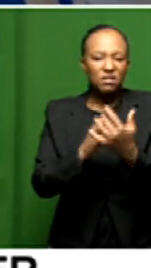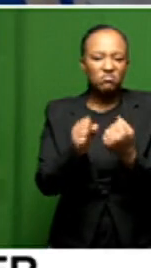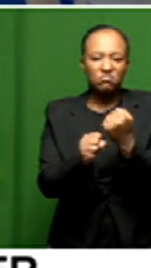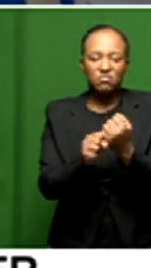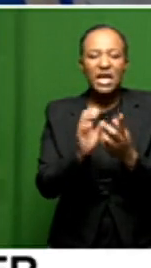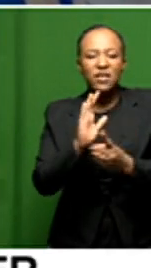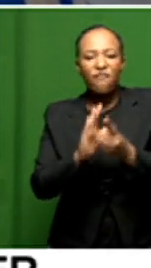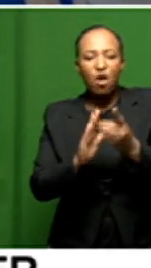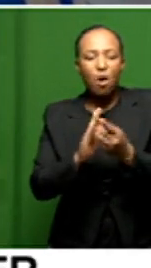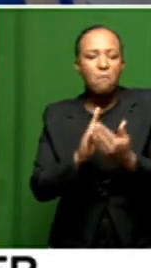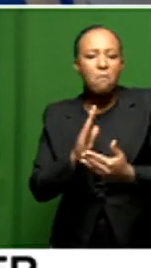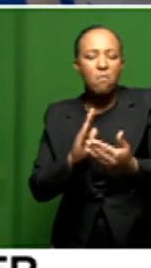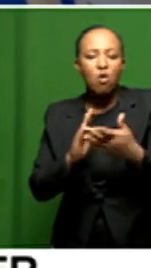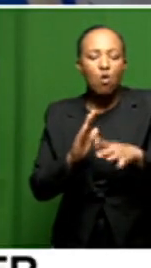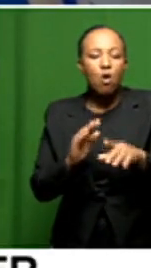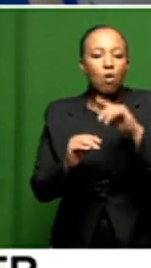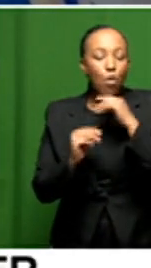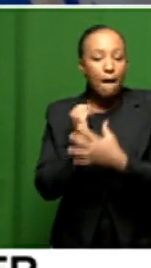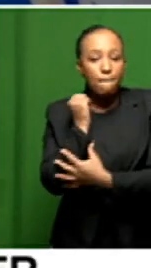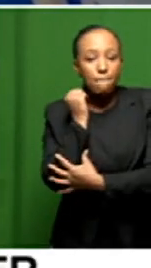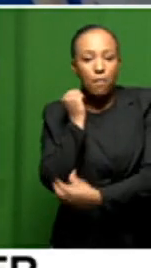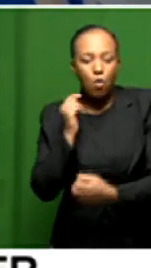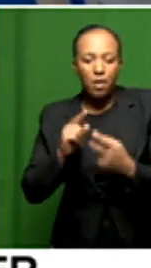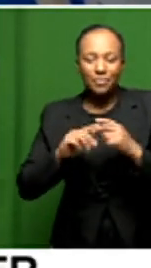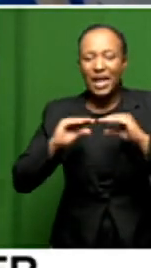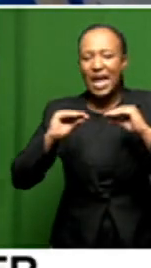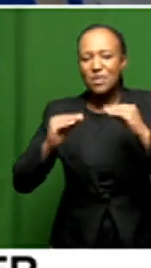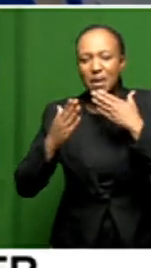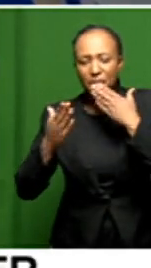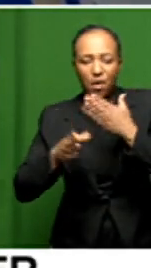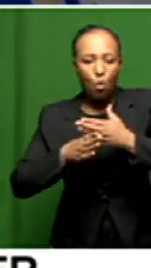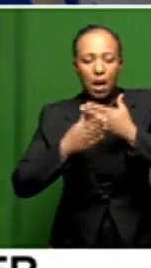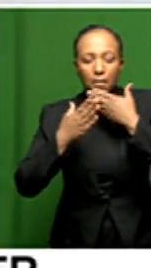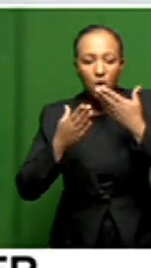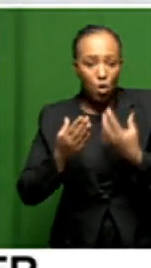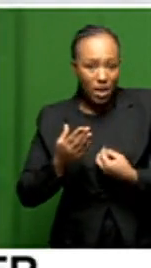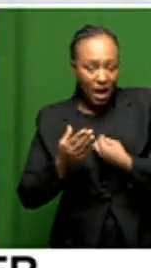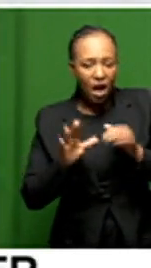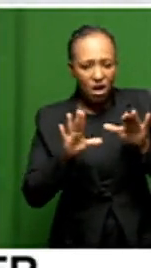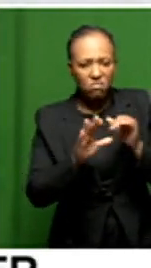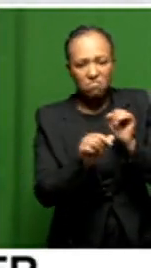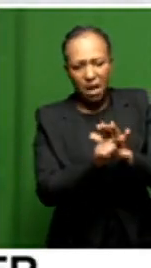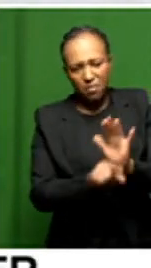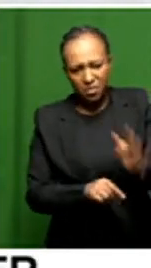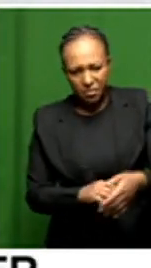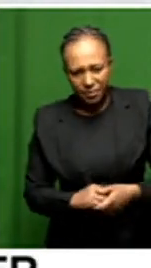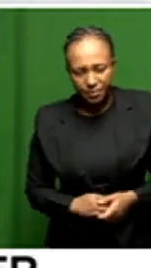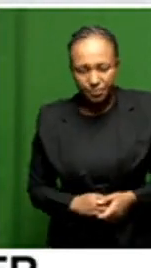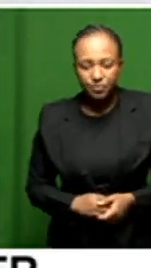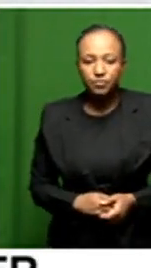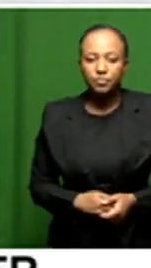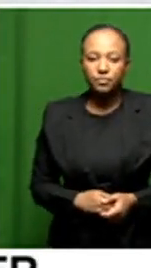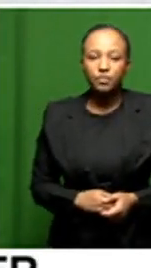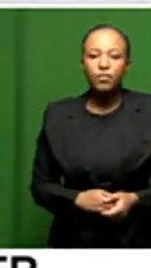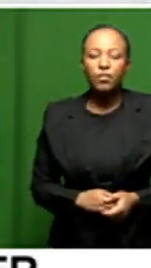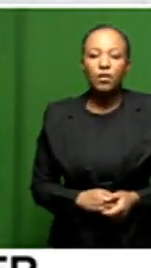development, but to a lost generation of poorly educated, unemployed, disaffected young people. A view echoed